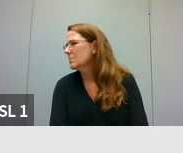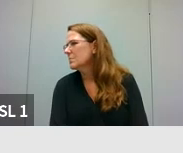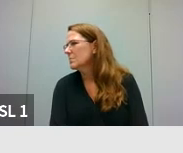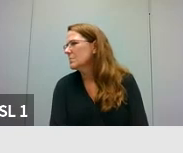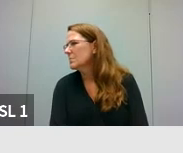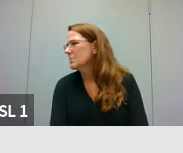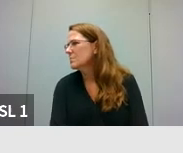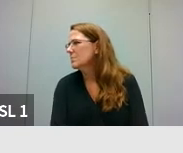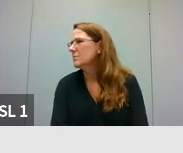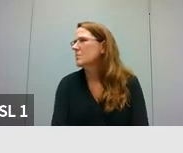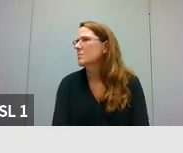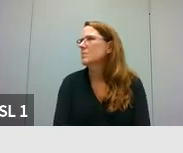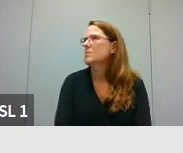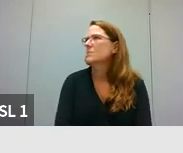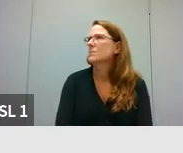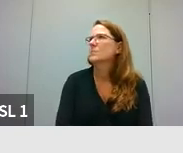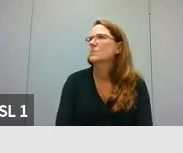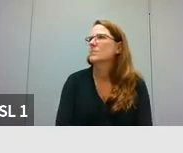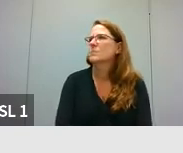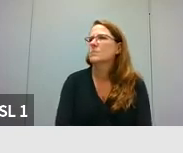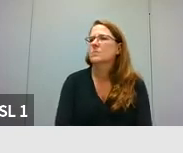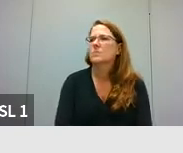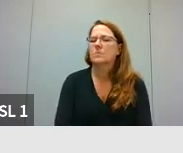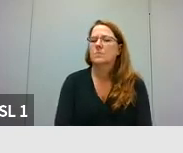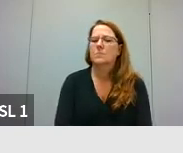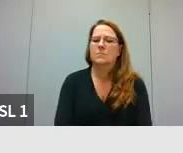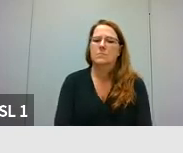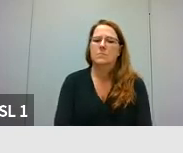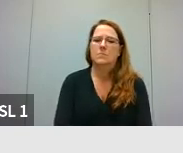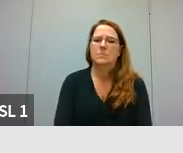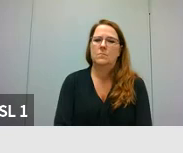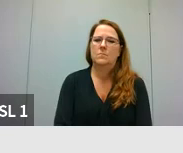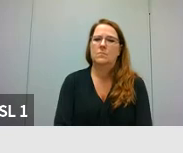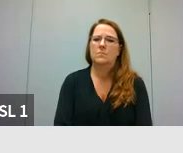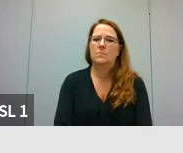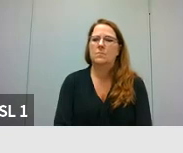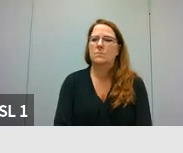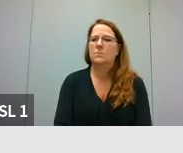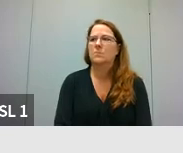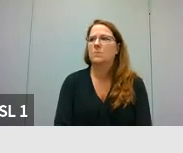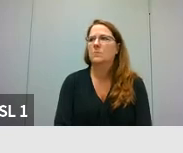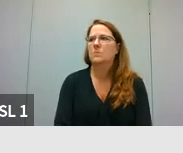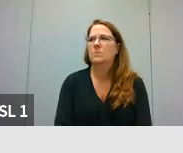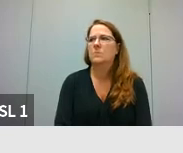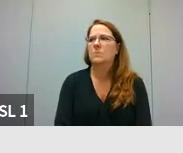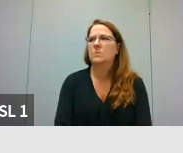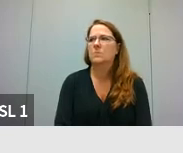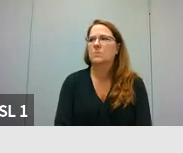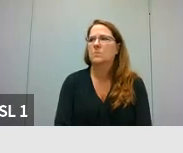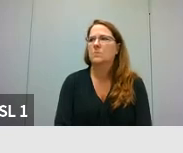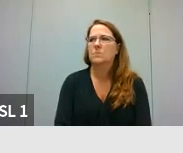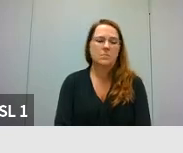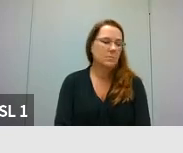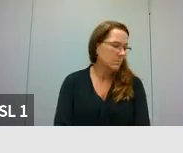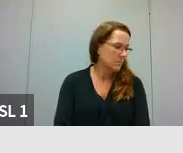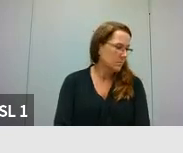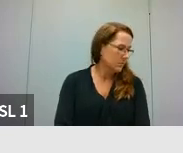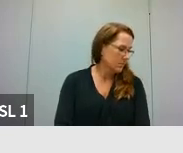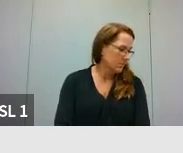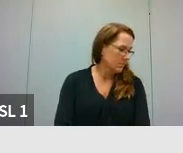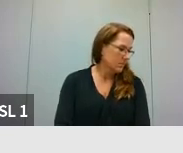Well, when, All right, now we go back in the chat. I've gotta go back up and reassign. Is she,